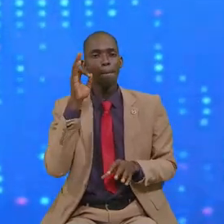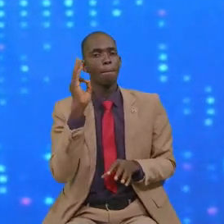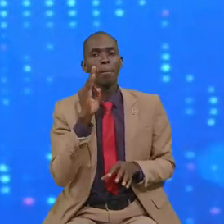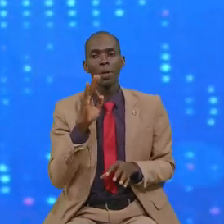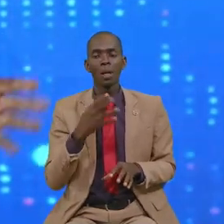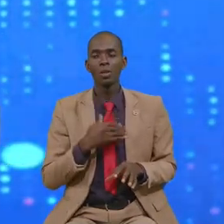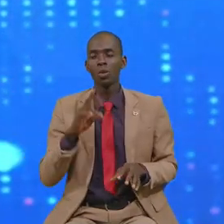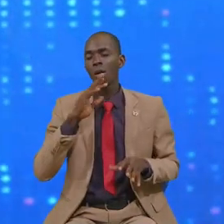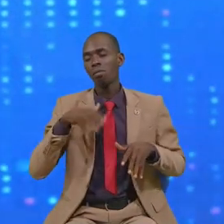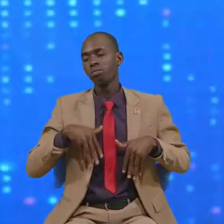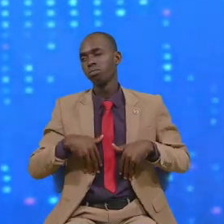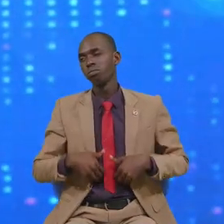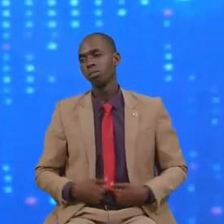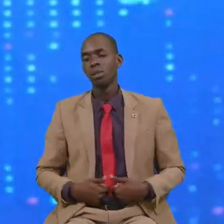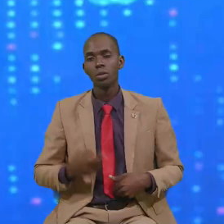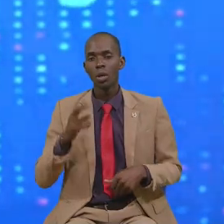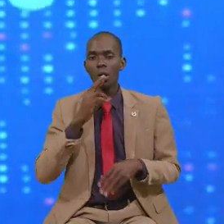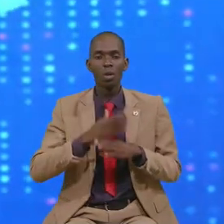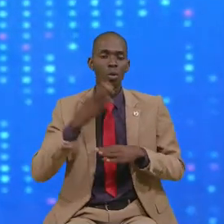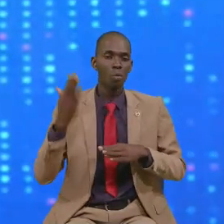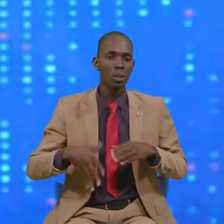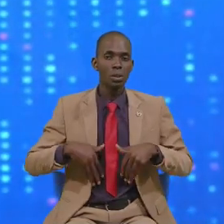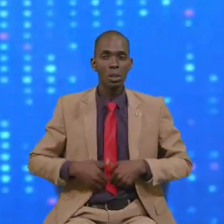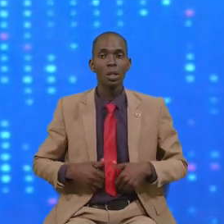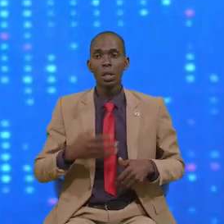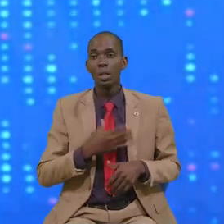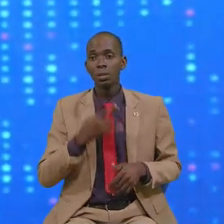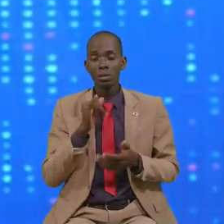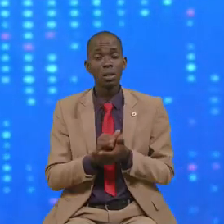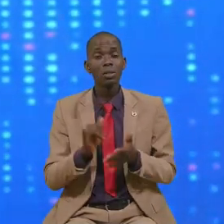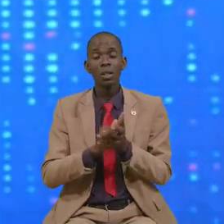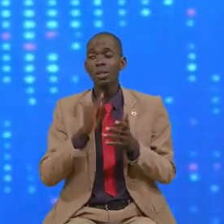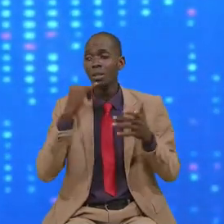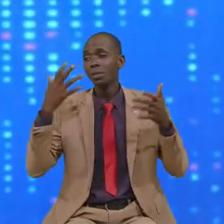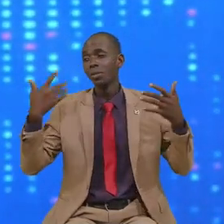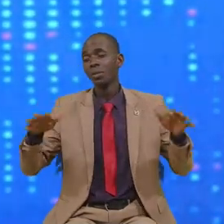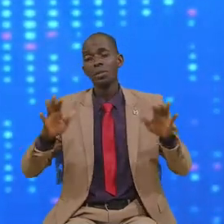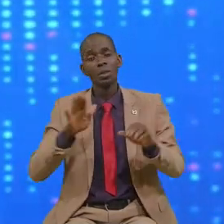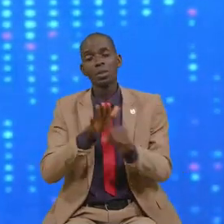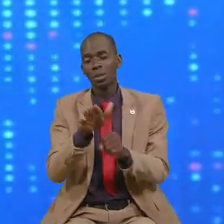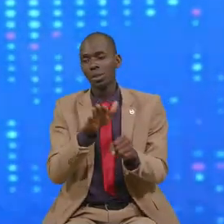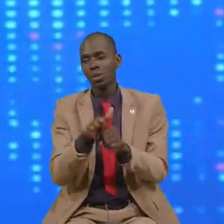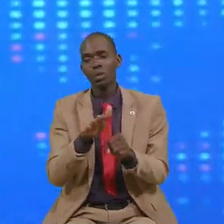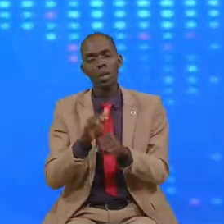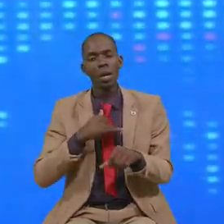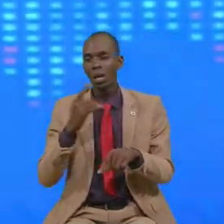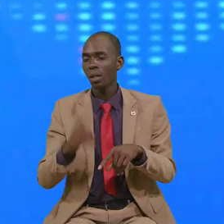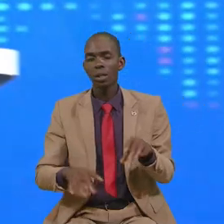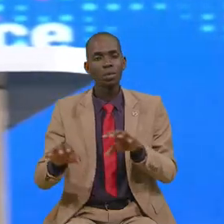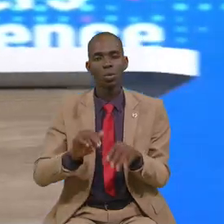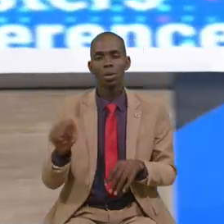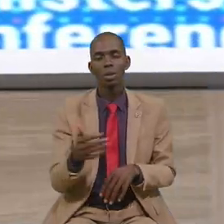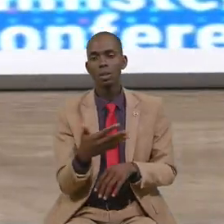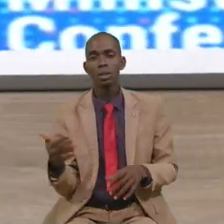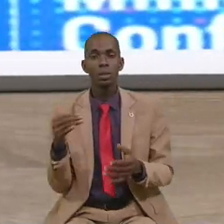out and you're totally tired and you say, that's all, I cannot do any other thing, well, the